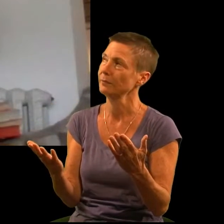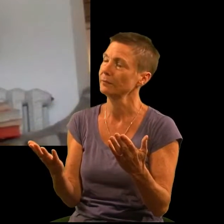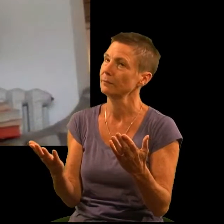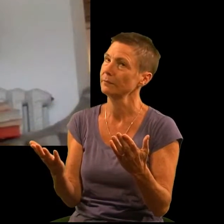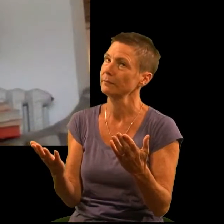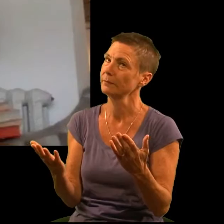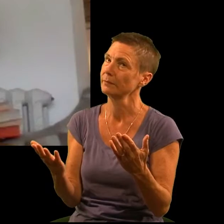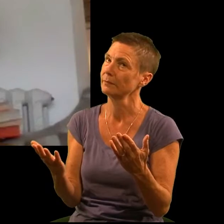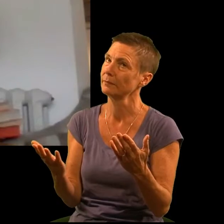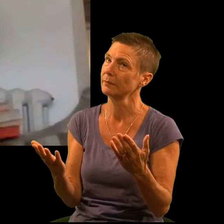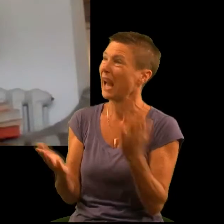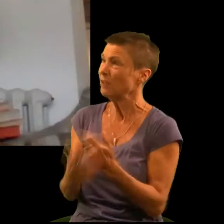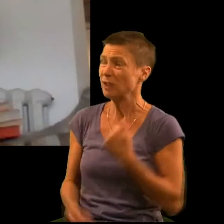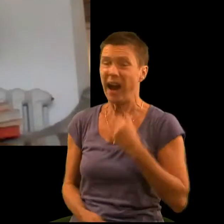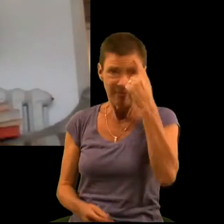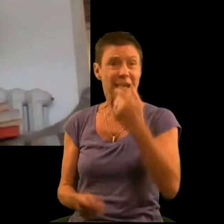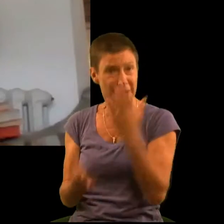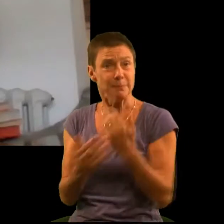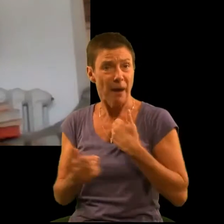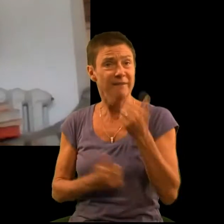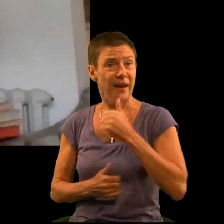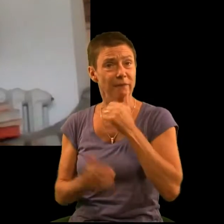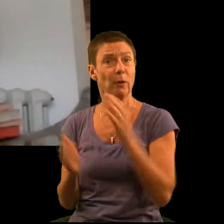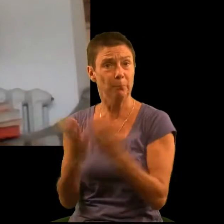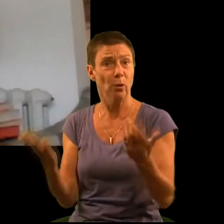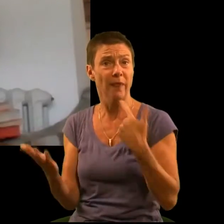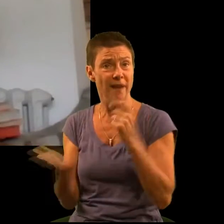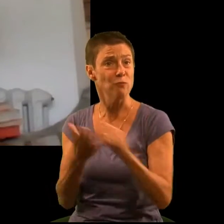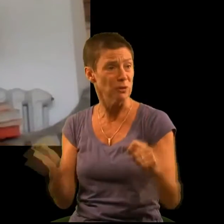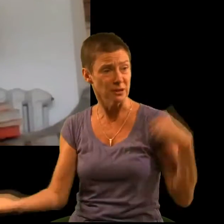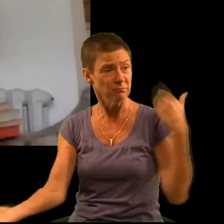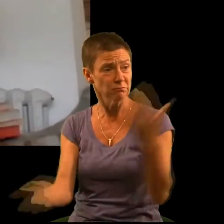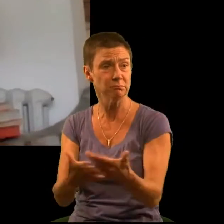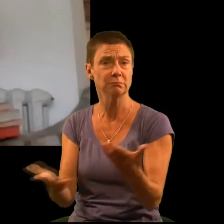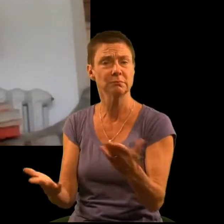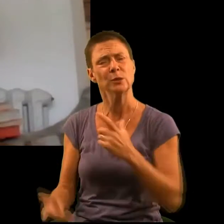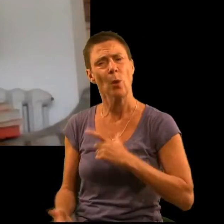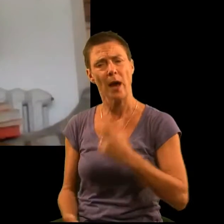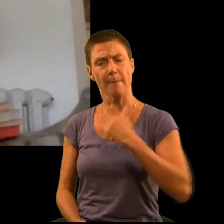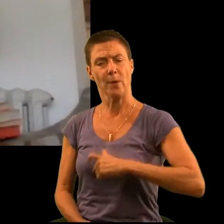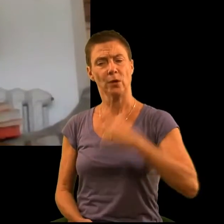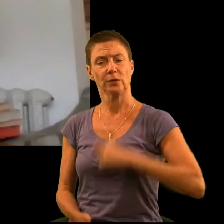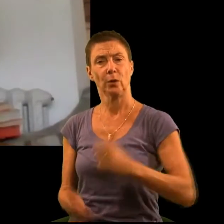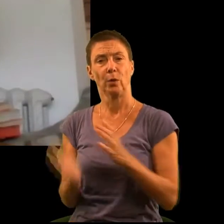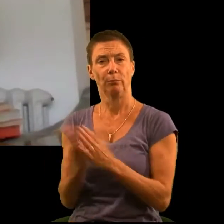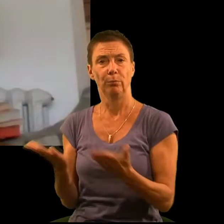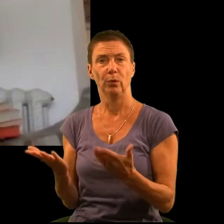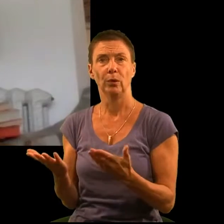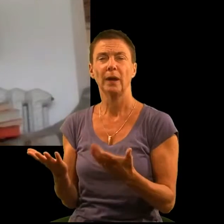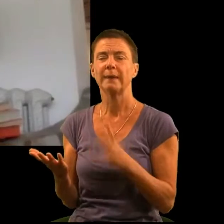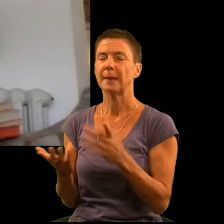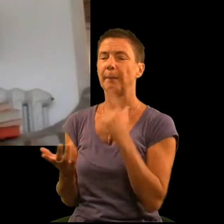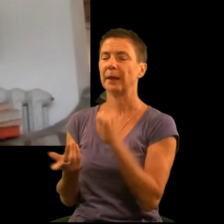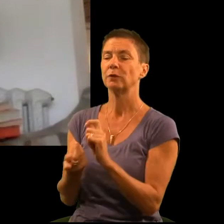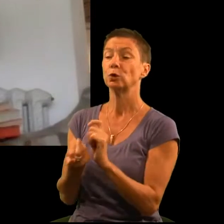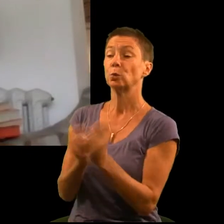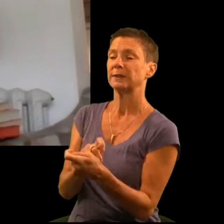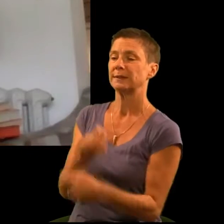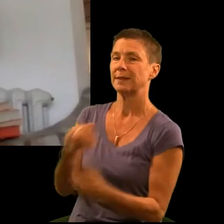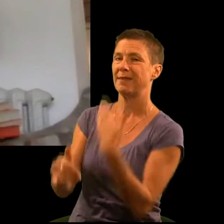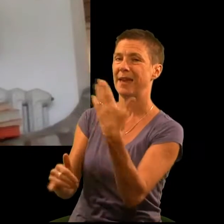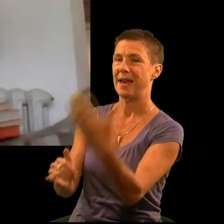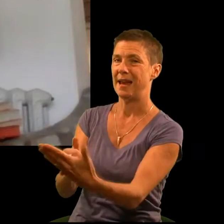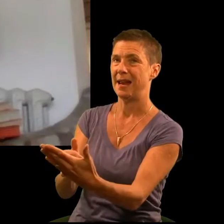actually, it's my favourite book I've written. It's quite a personal book, and there's a bit of a twist at the end. It's